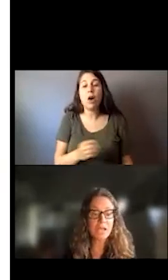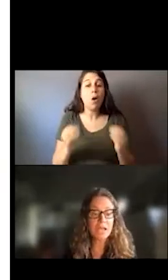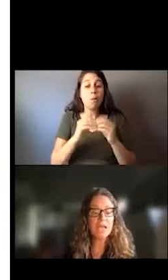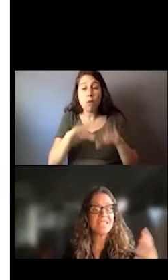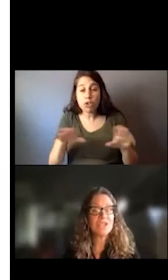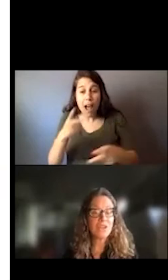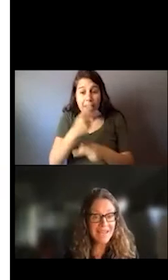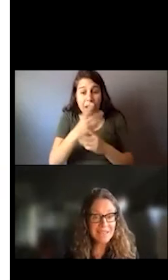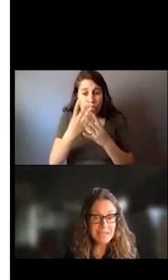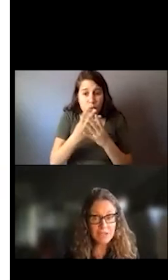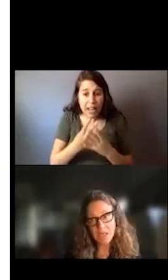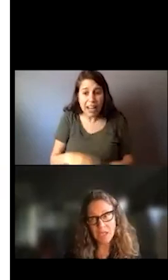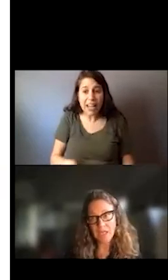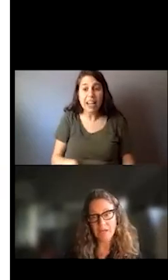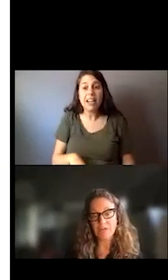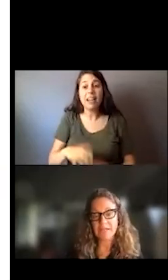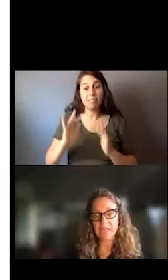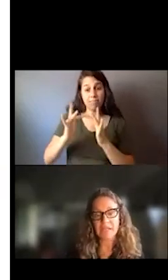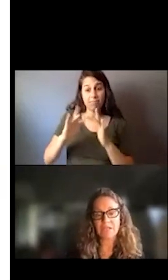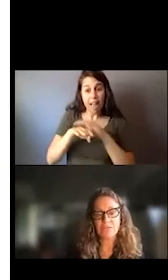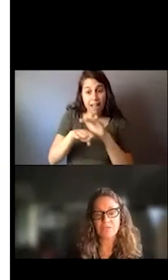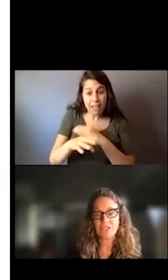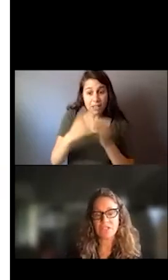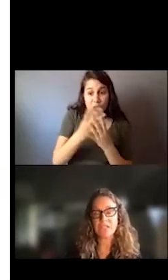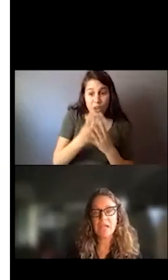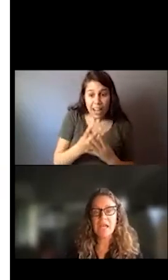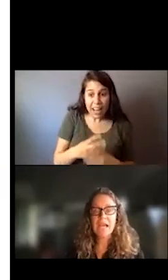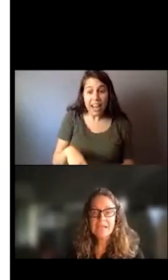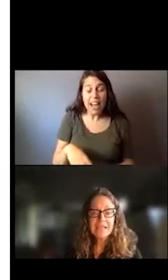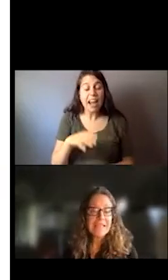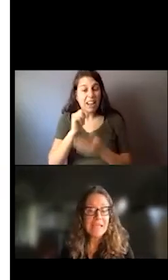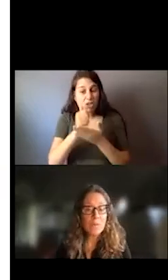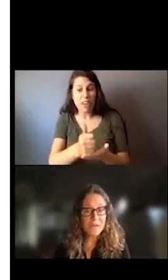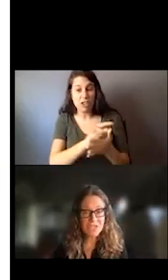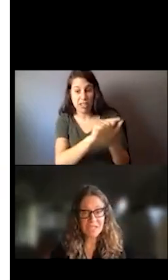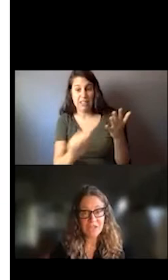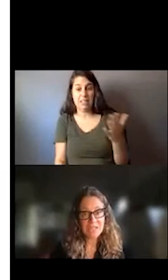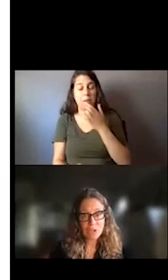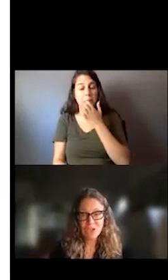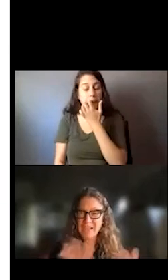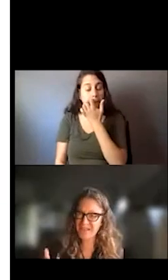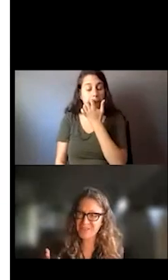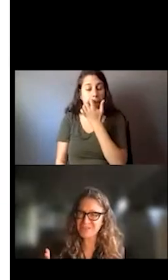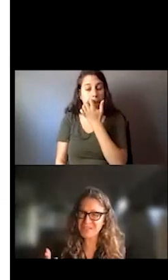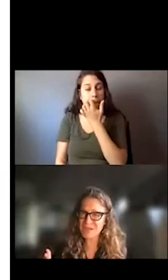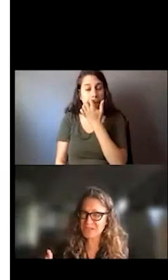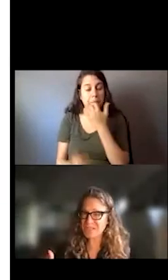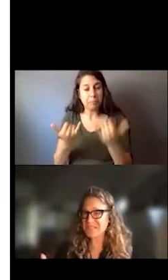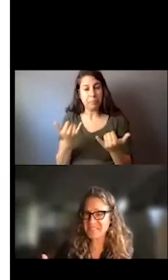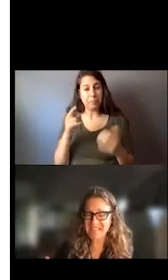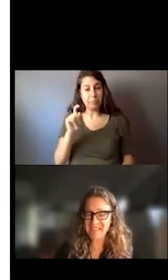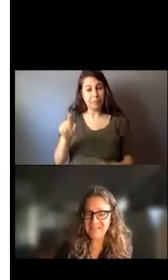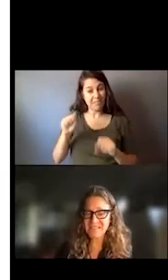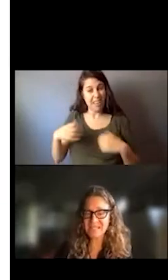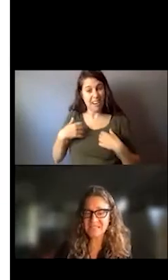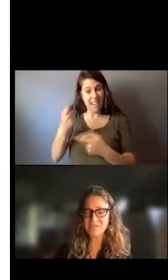childcare screening, digital access screening, and related interventions. And I think the key question here is, could the healthcare sector